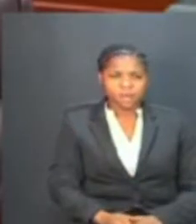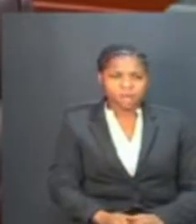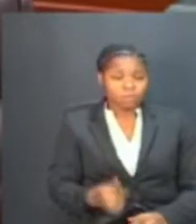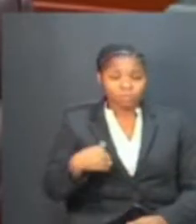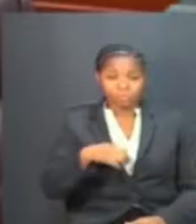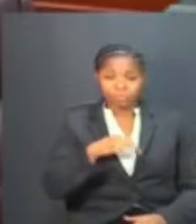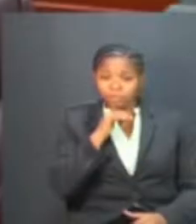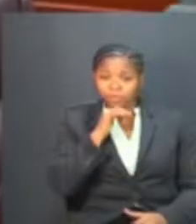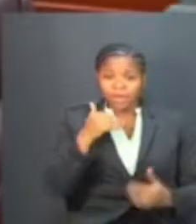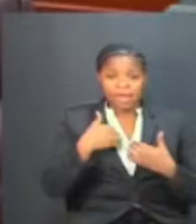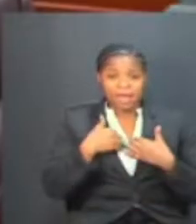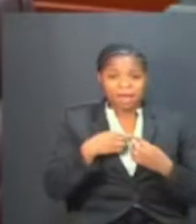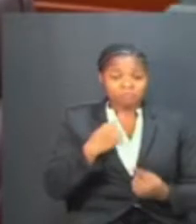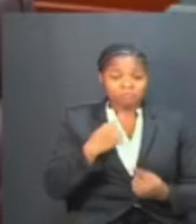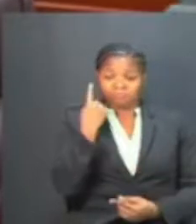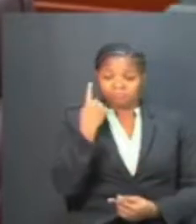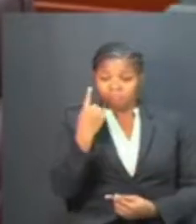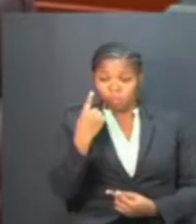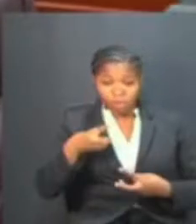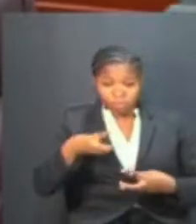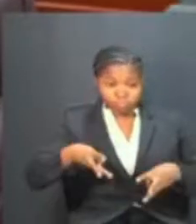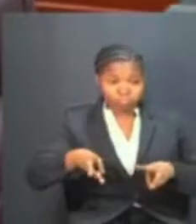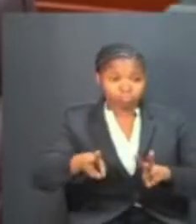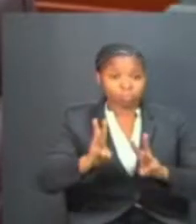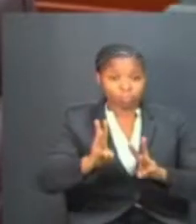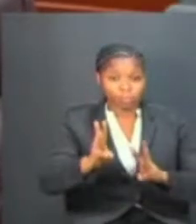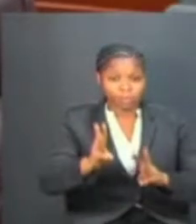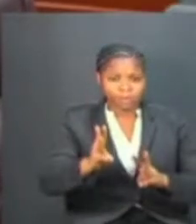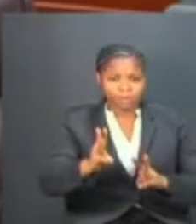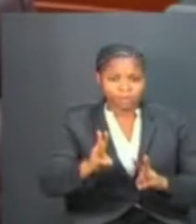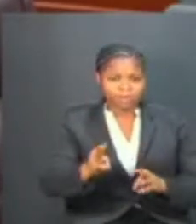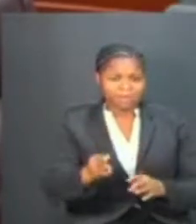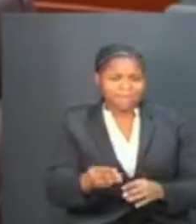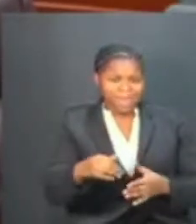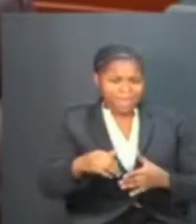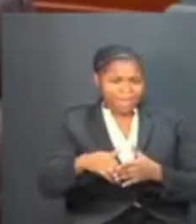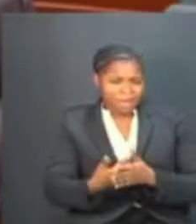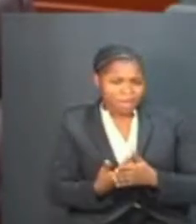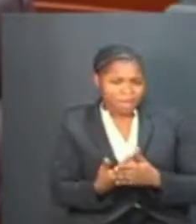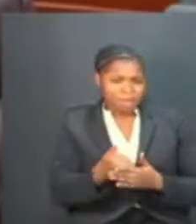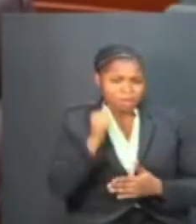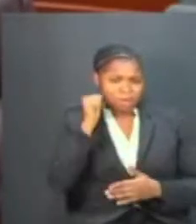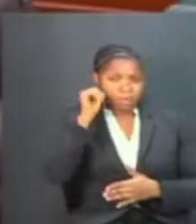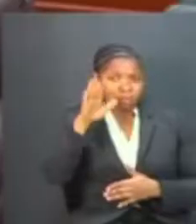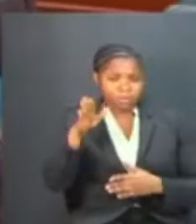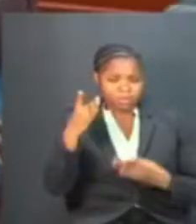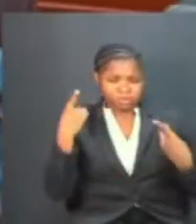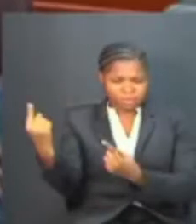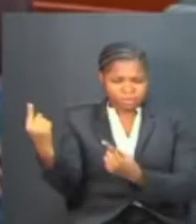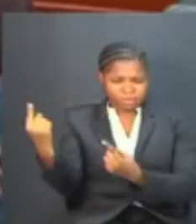formula to determine how a woman should appear in this house. Please, don't do that.